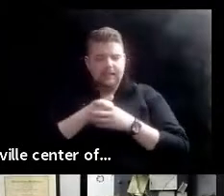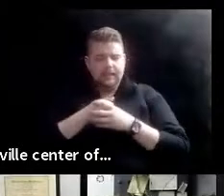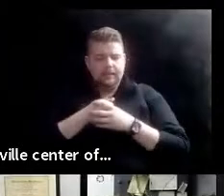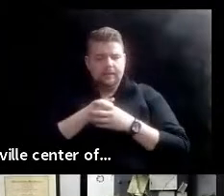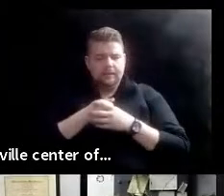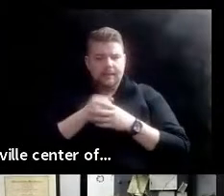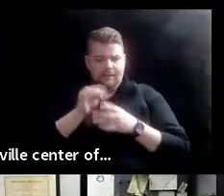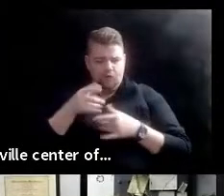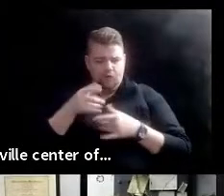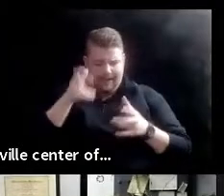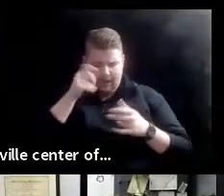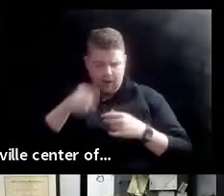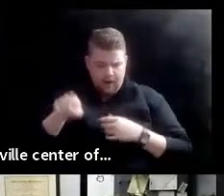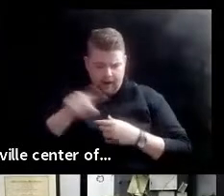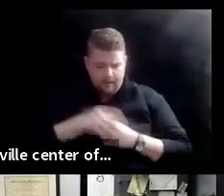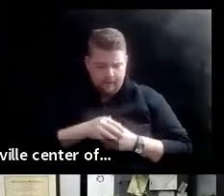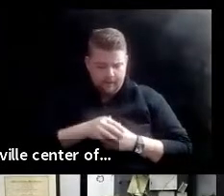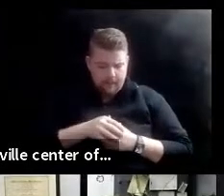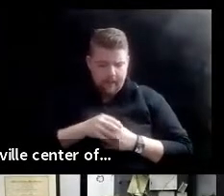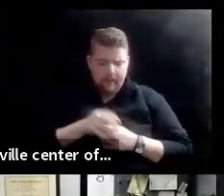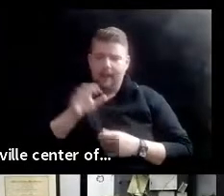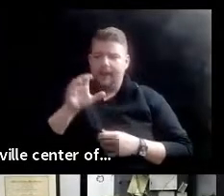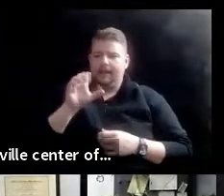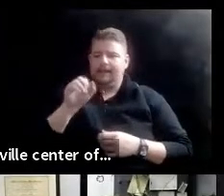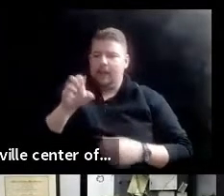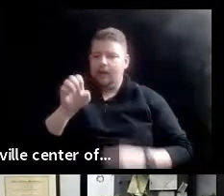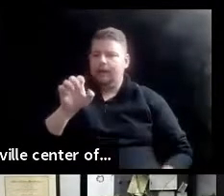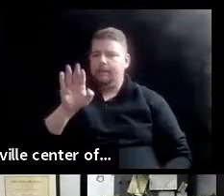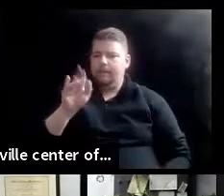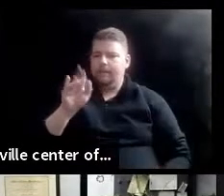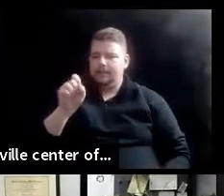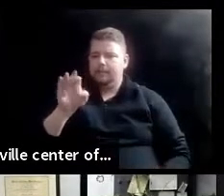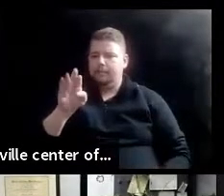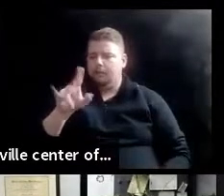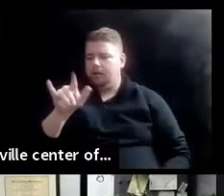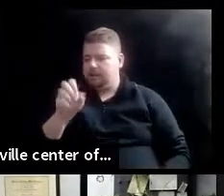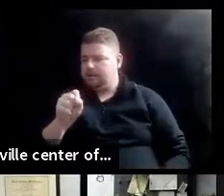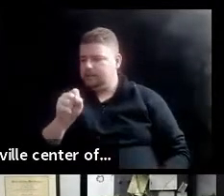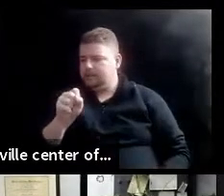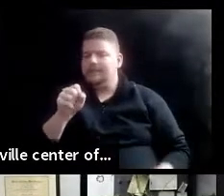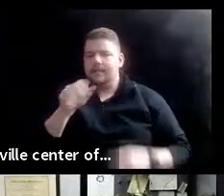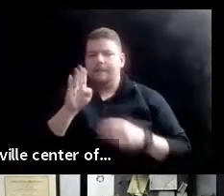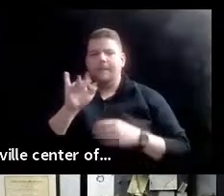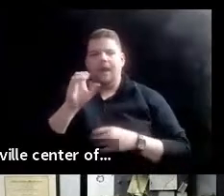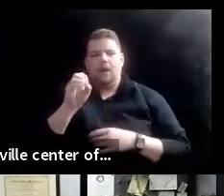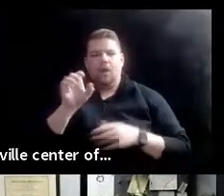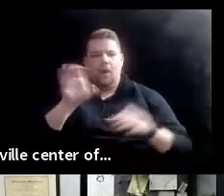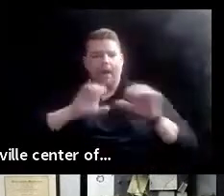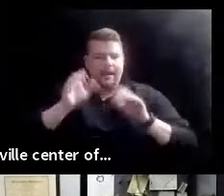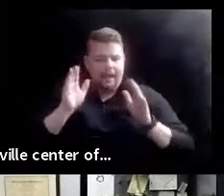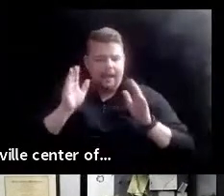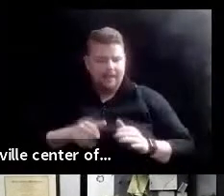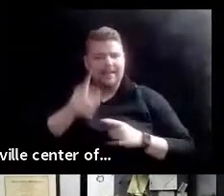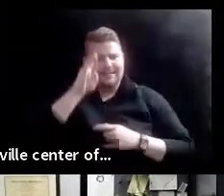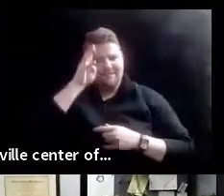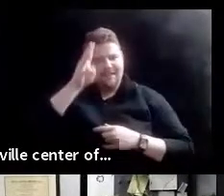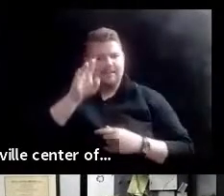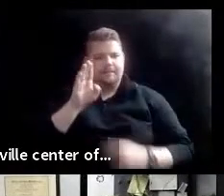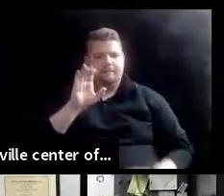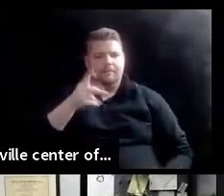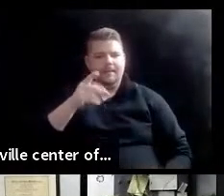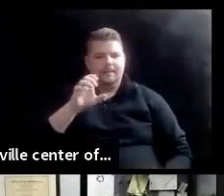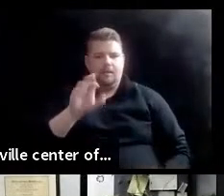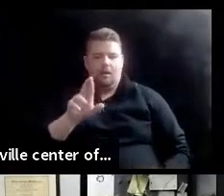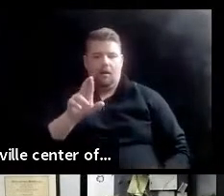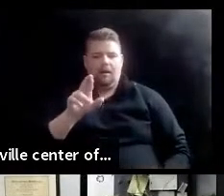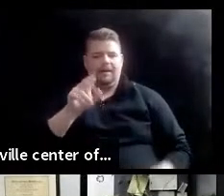if you can hear him, Carrie Banks Mullis, who is an American biochemist who invented the PCR test.